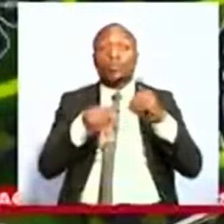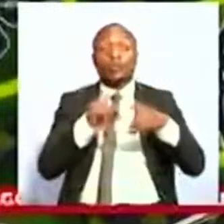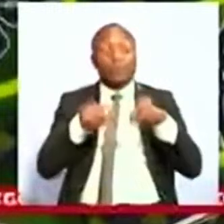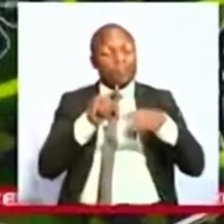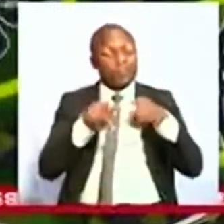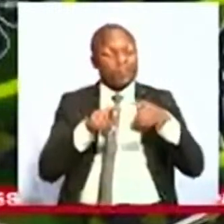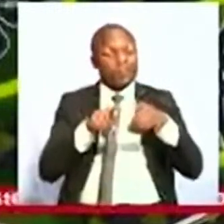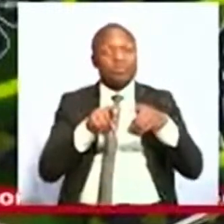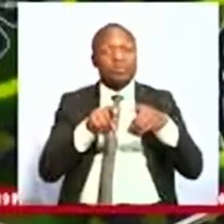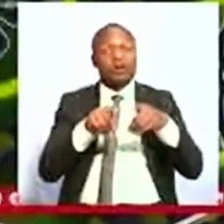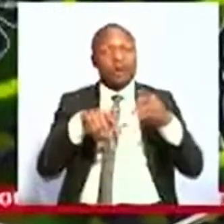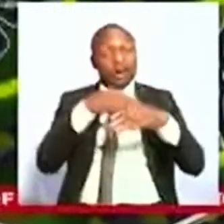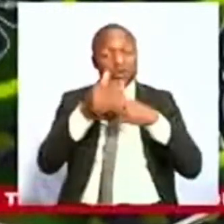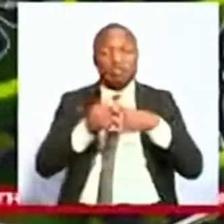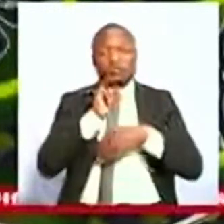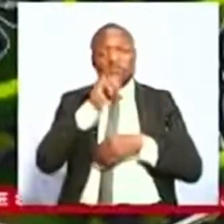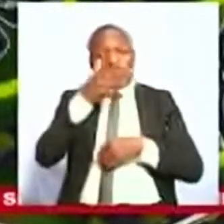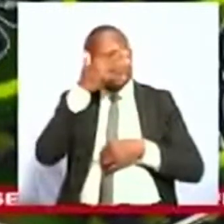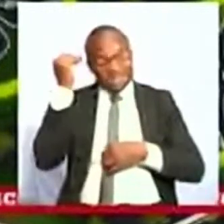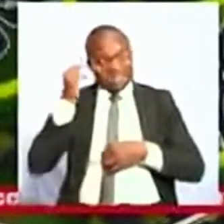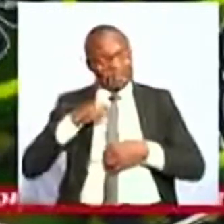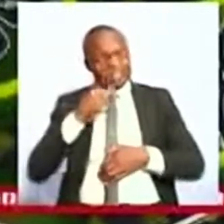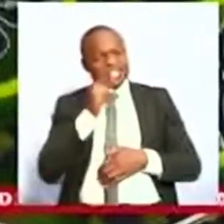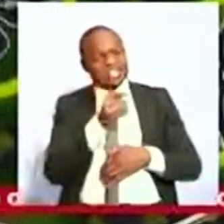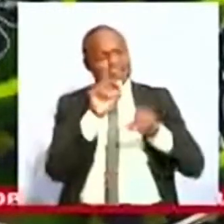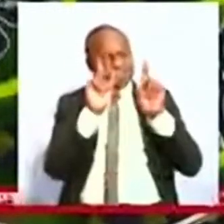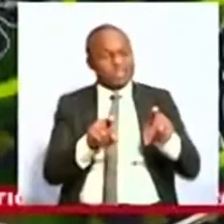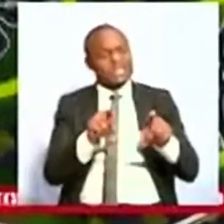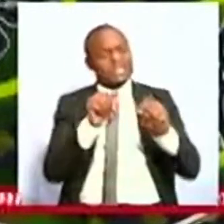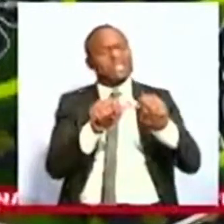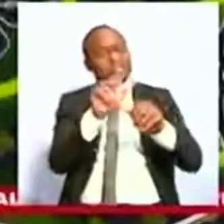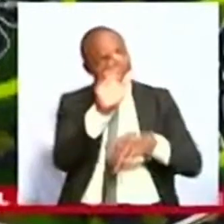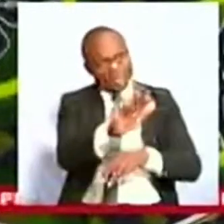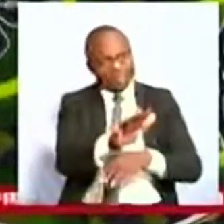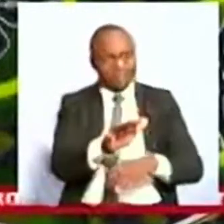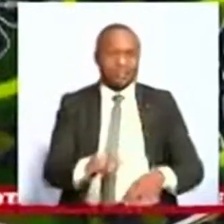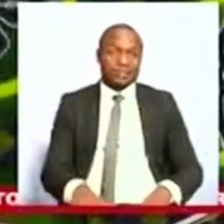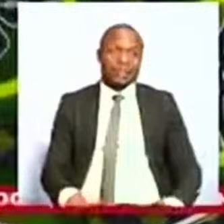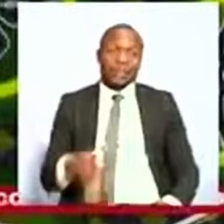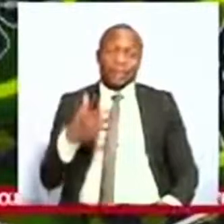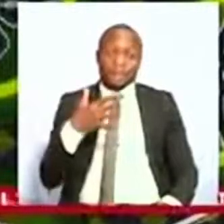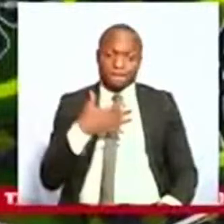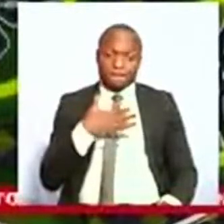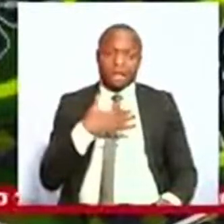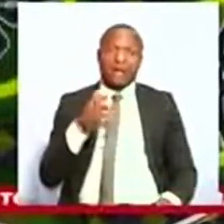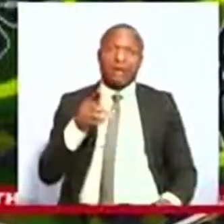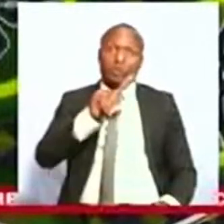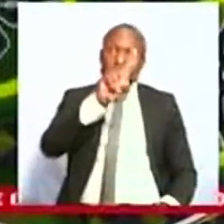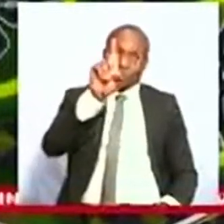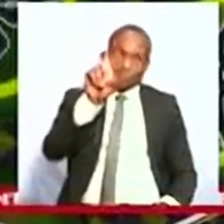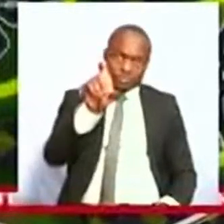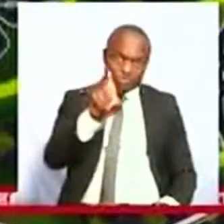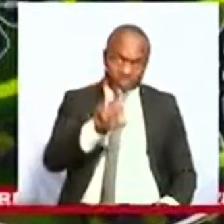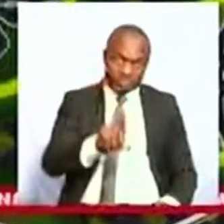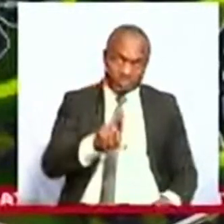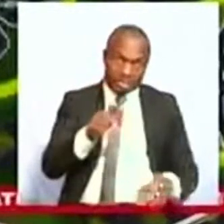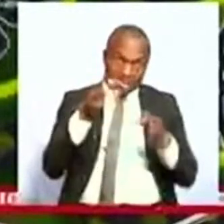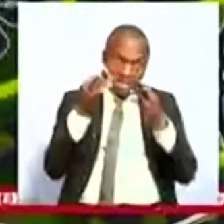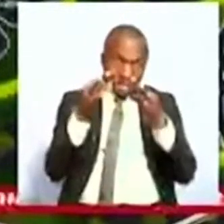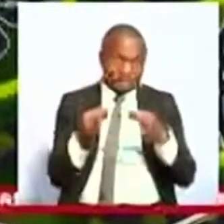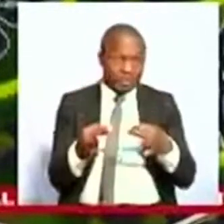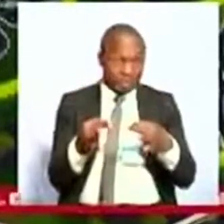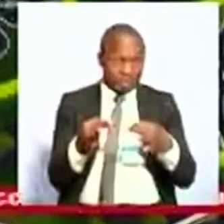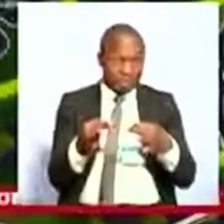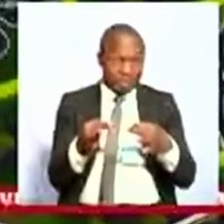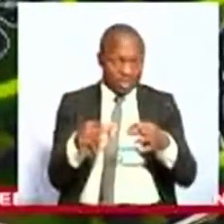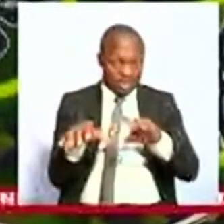forget that thing because they still feel it, and this guy is still there, this person is still there. So my question is, if